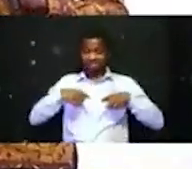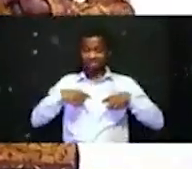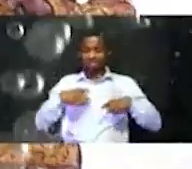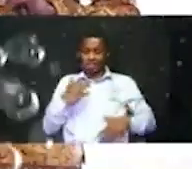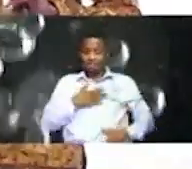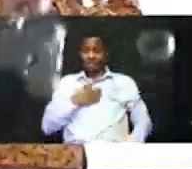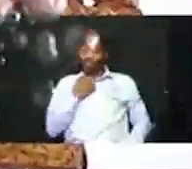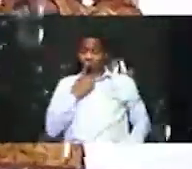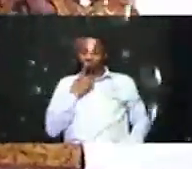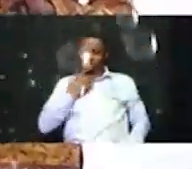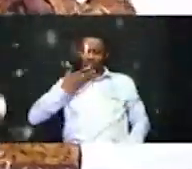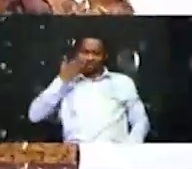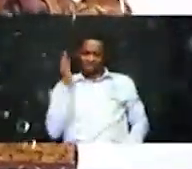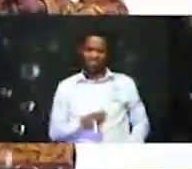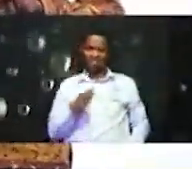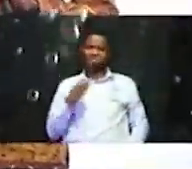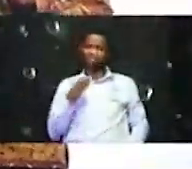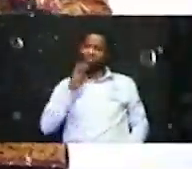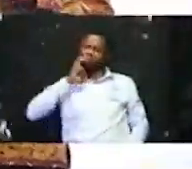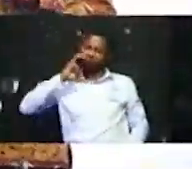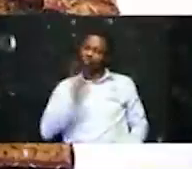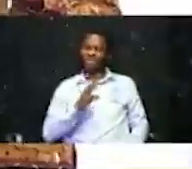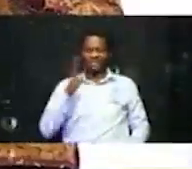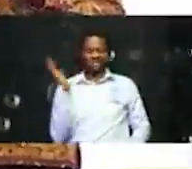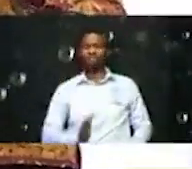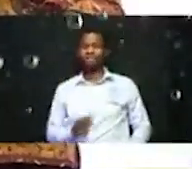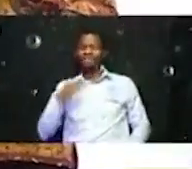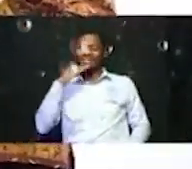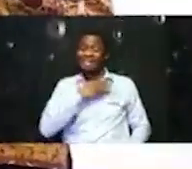my lips will not speak anything wicked or